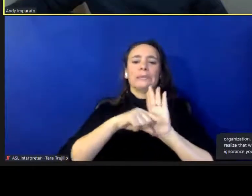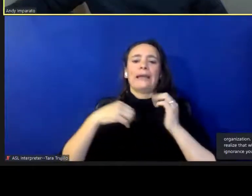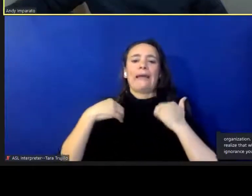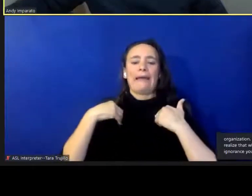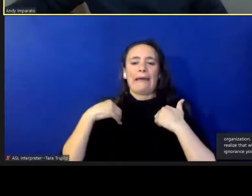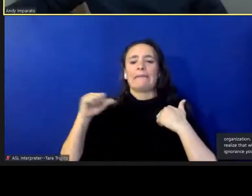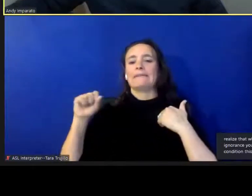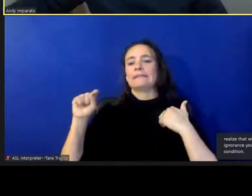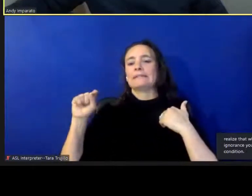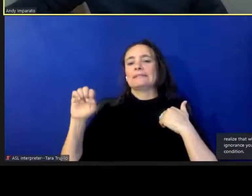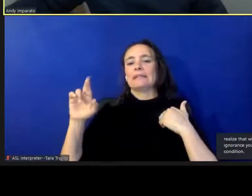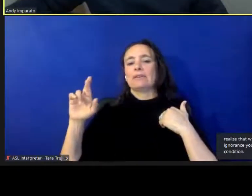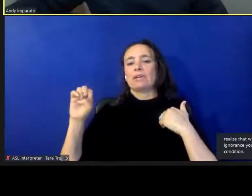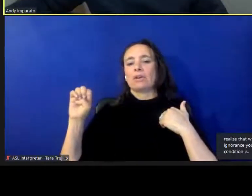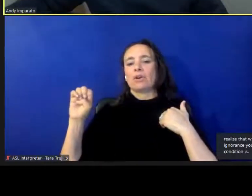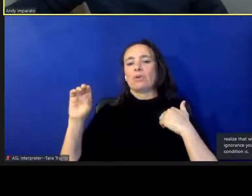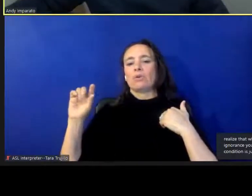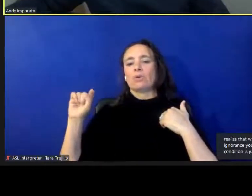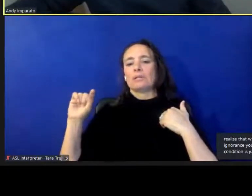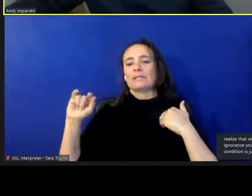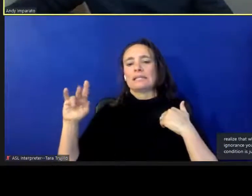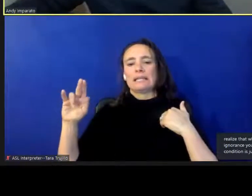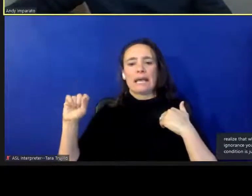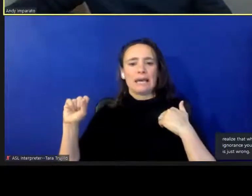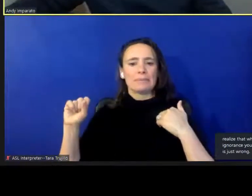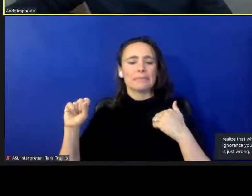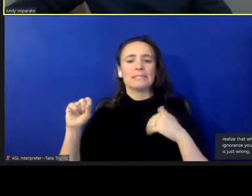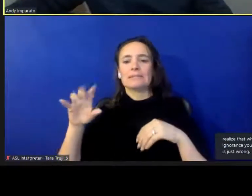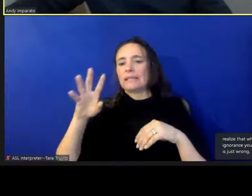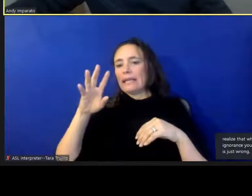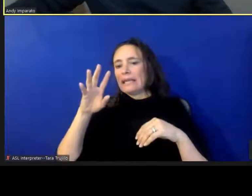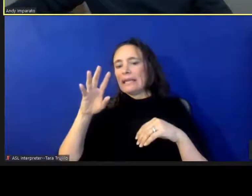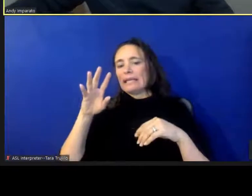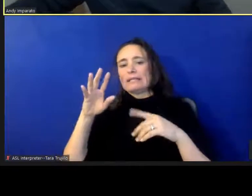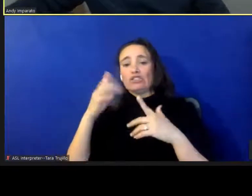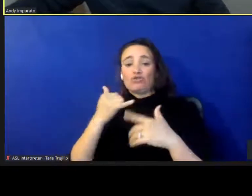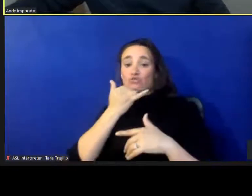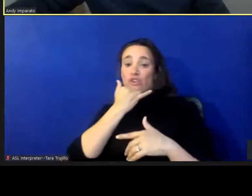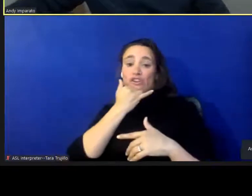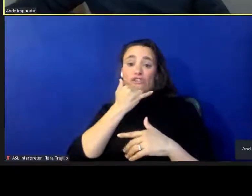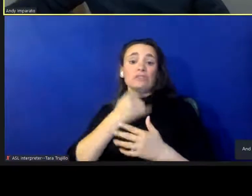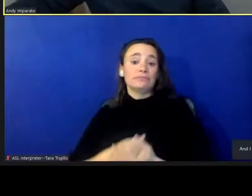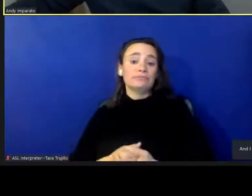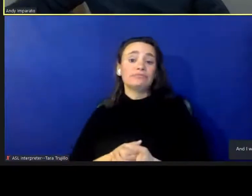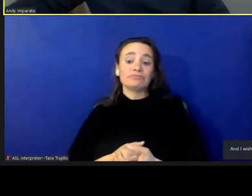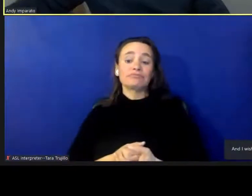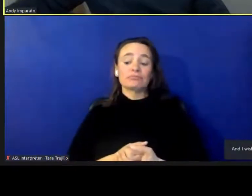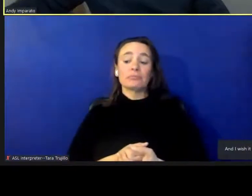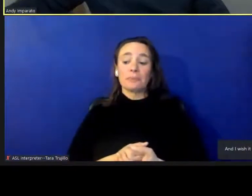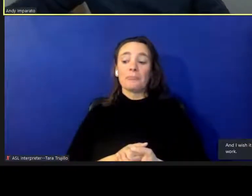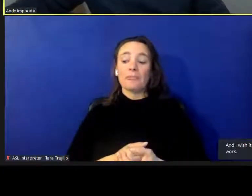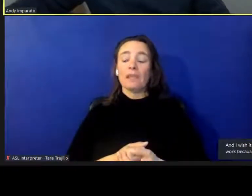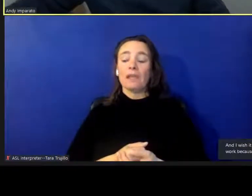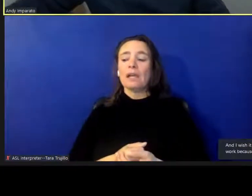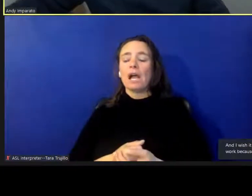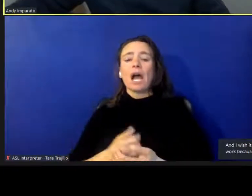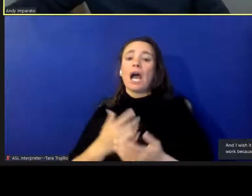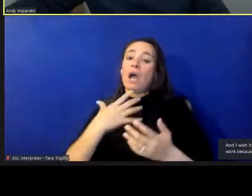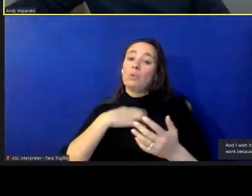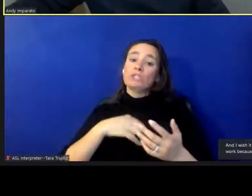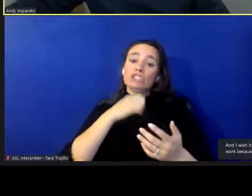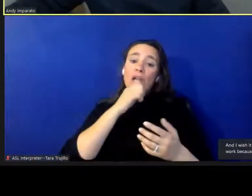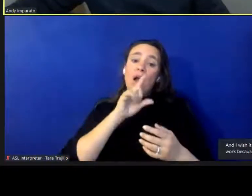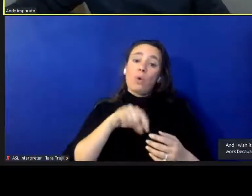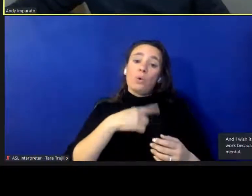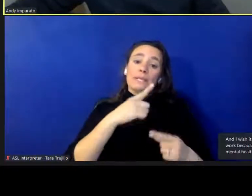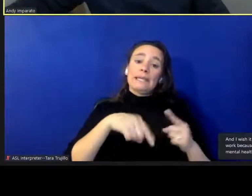that condition is just wrong. And I wish it didn't have to be just about work, because there are so many people